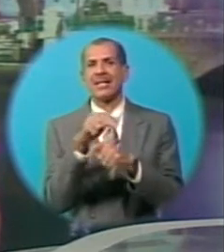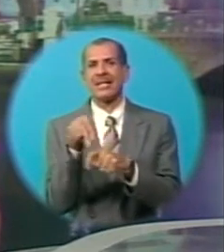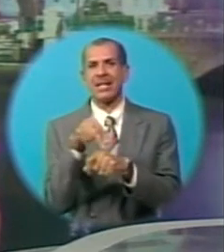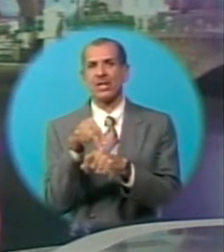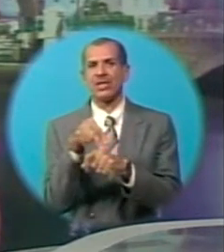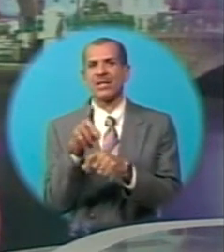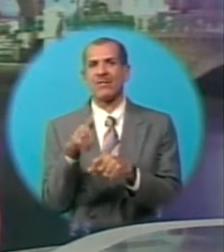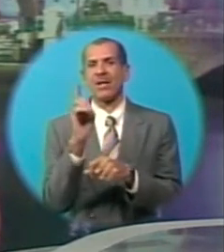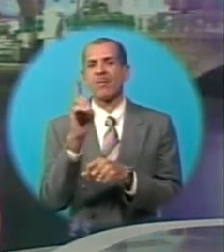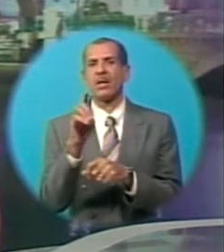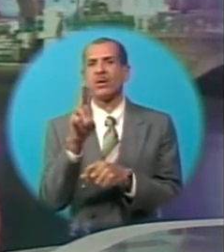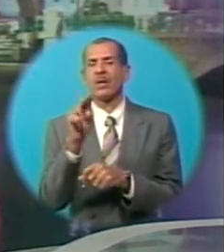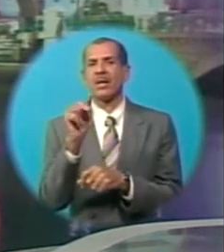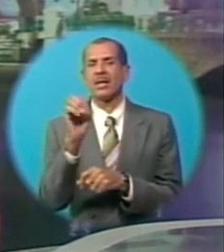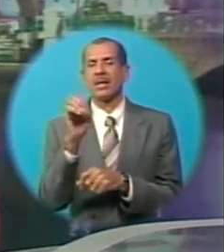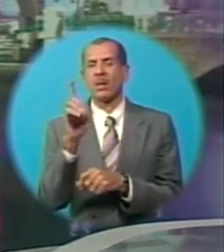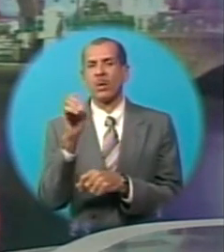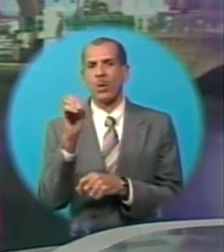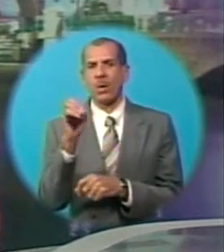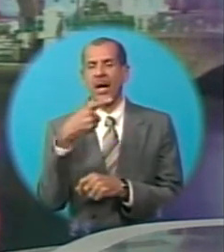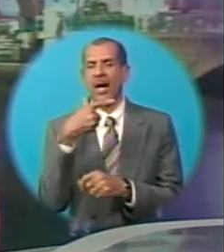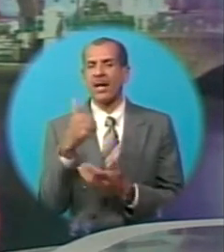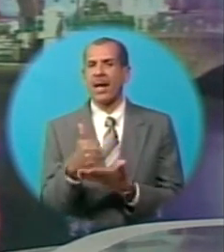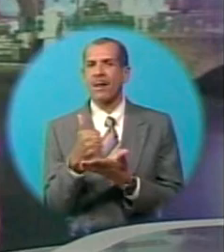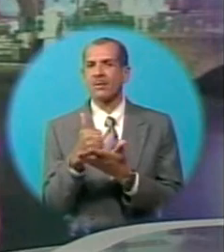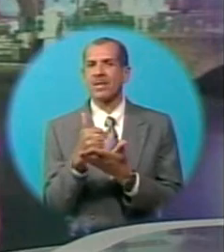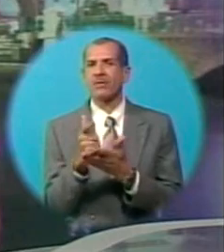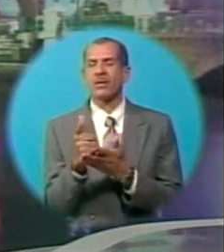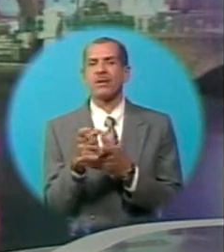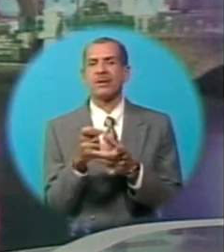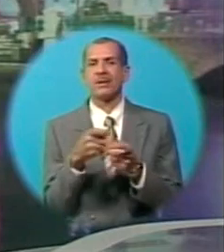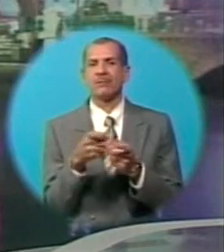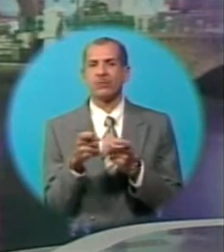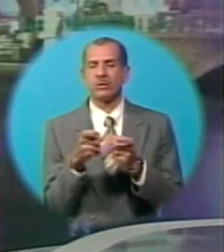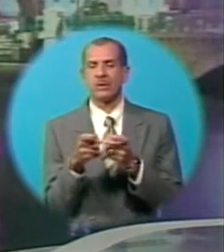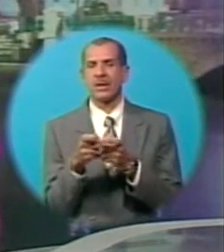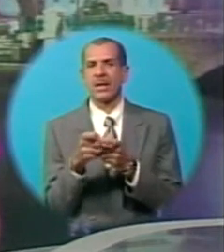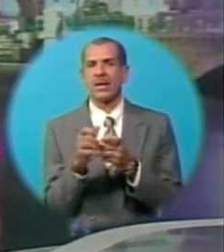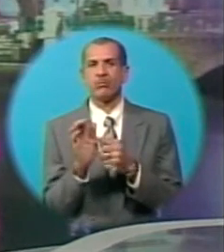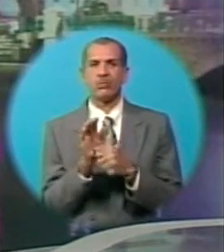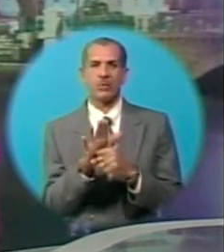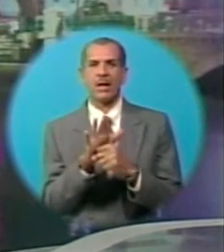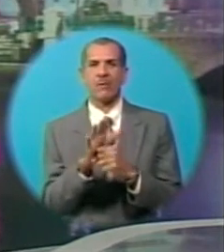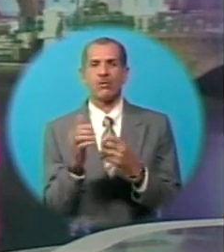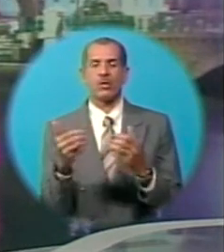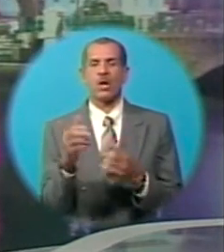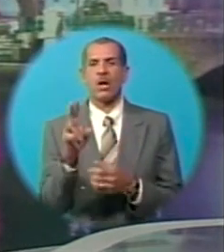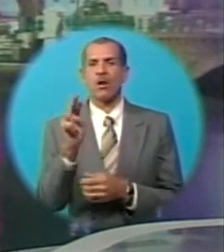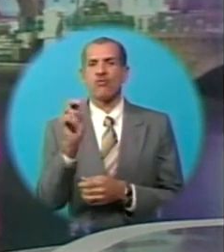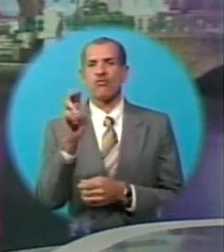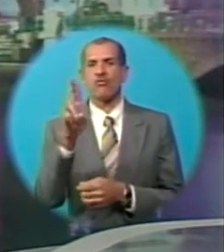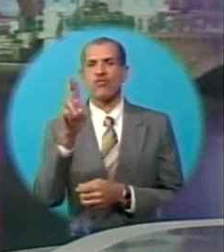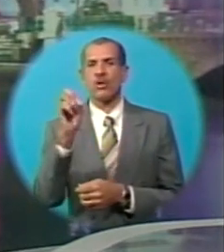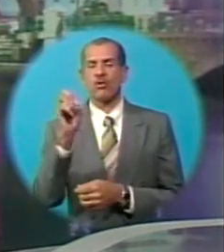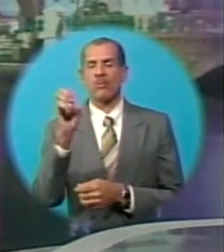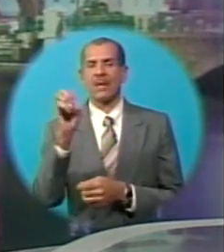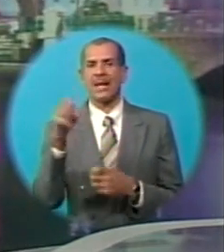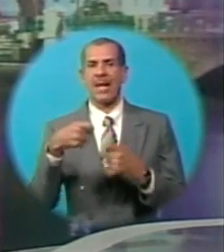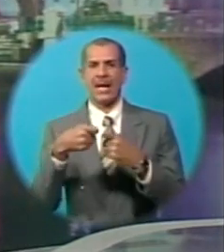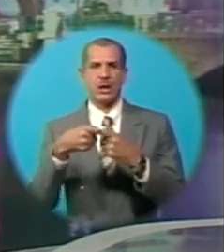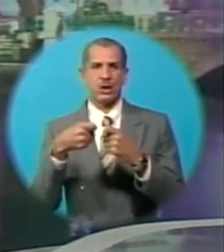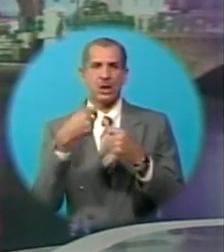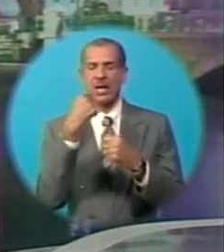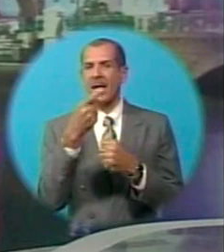UNIDO, and the organization is helping to facilitate the country's drive to increase its use of renewable energy. These were some of the points made